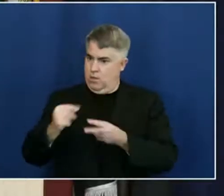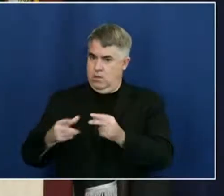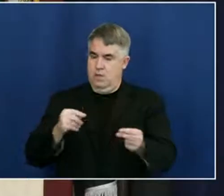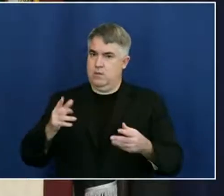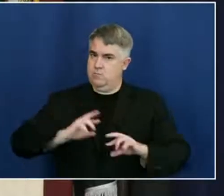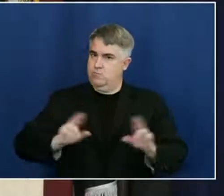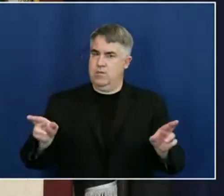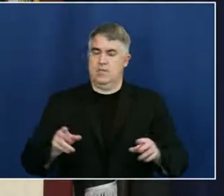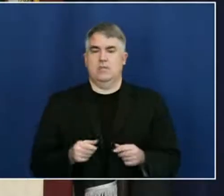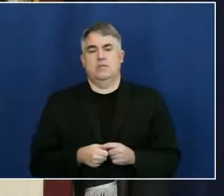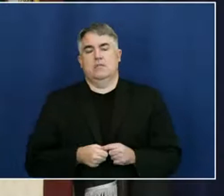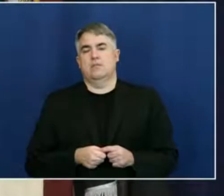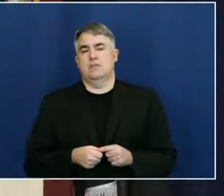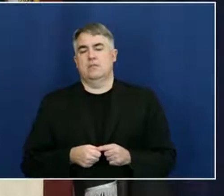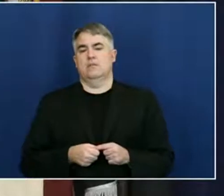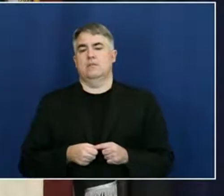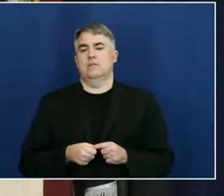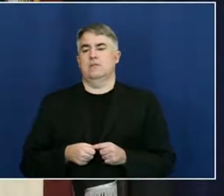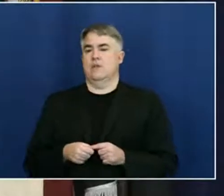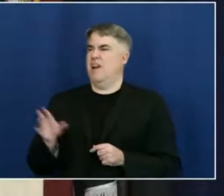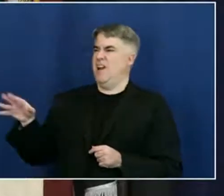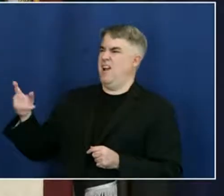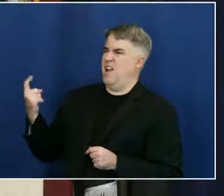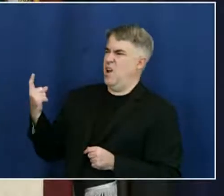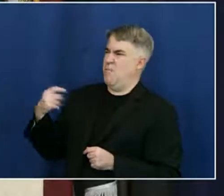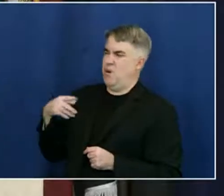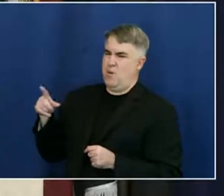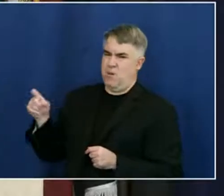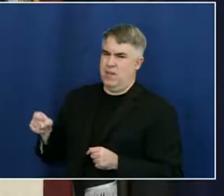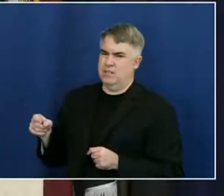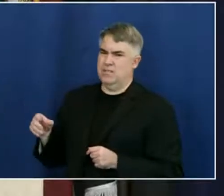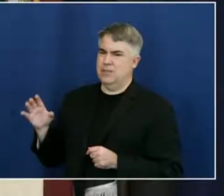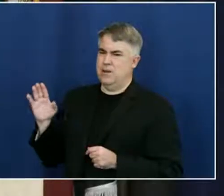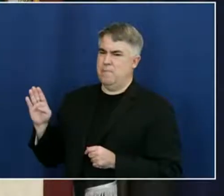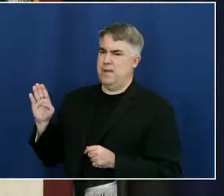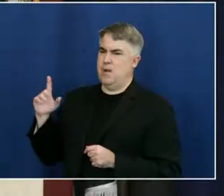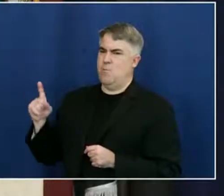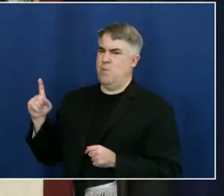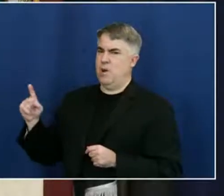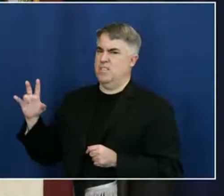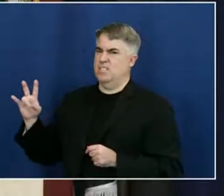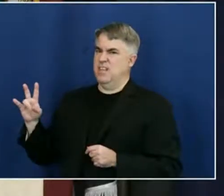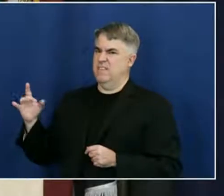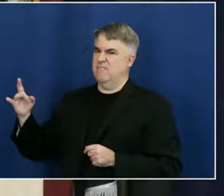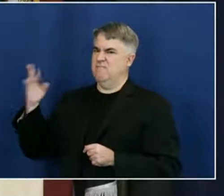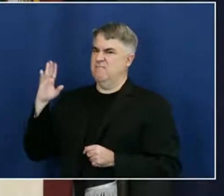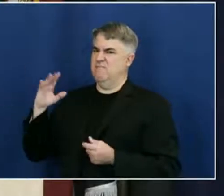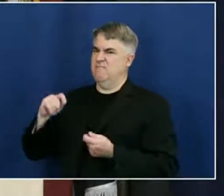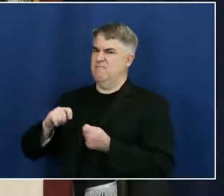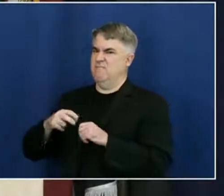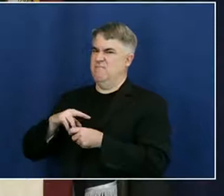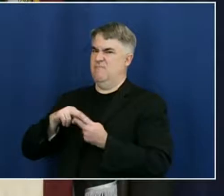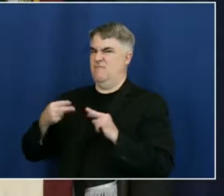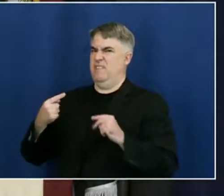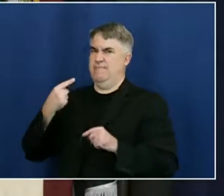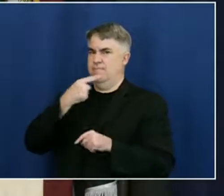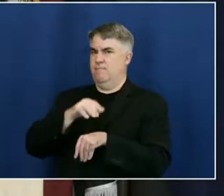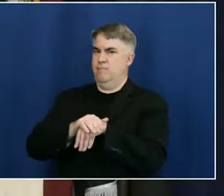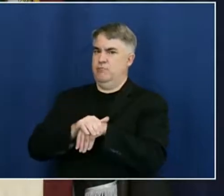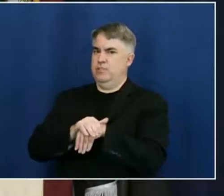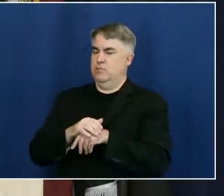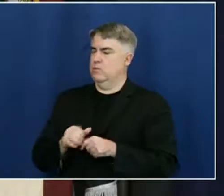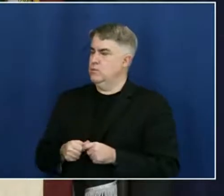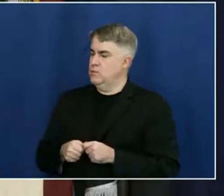Another question regarding B117 variant. A few weeks ago, it was predicted that this variant was going to gain dominance